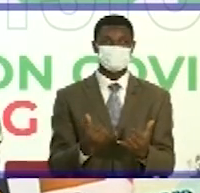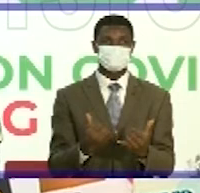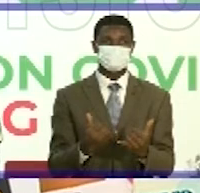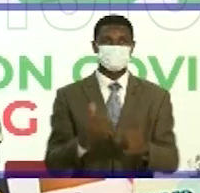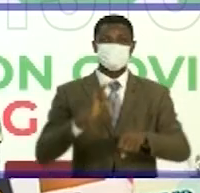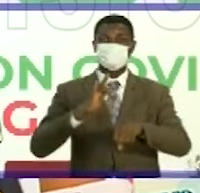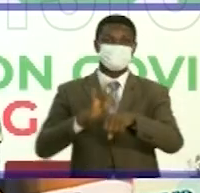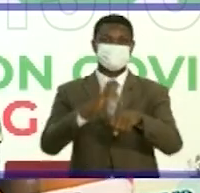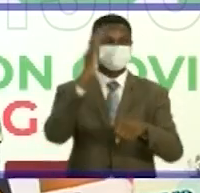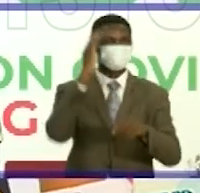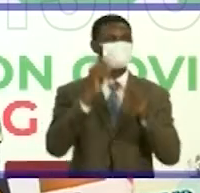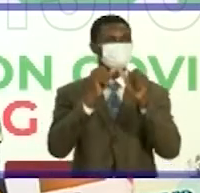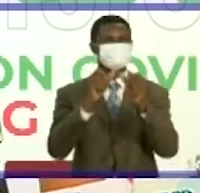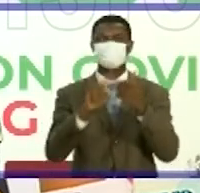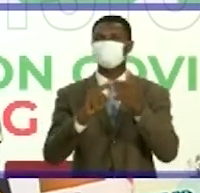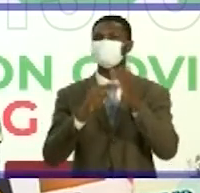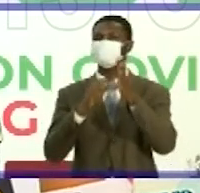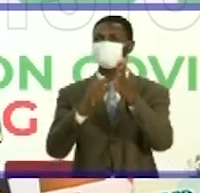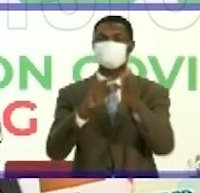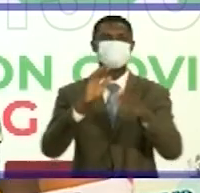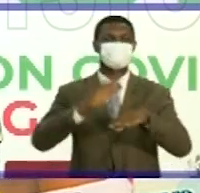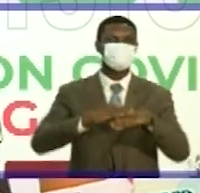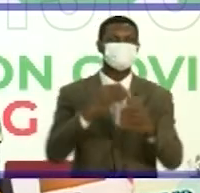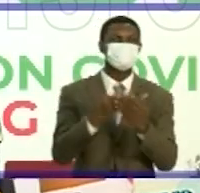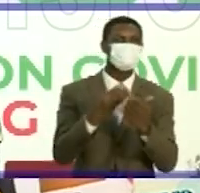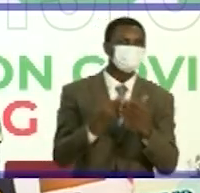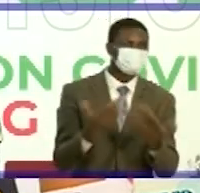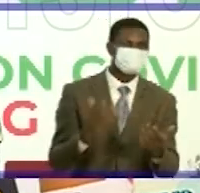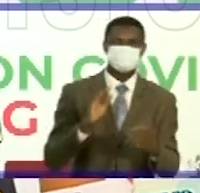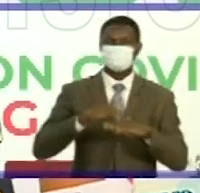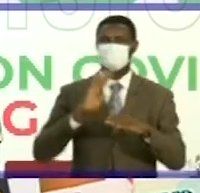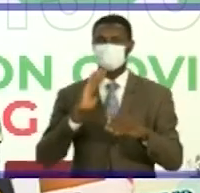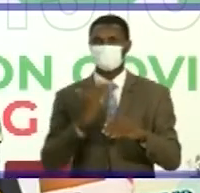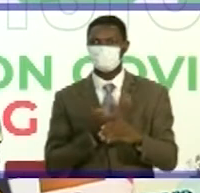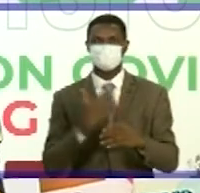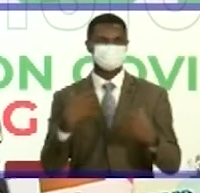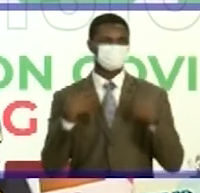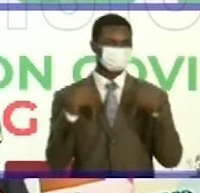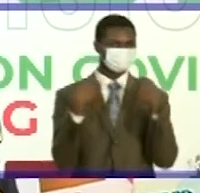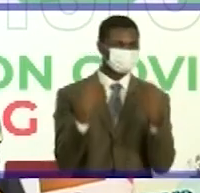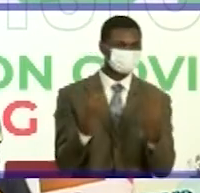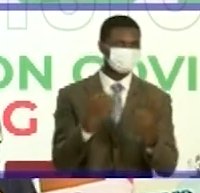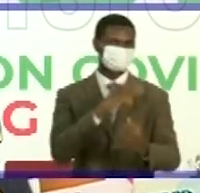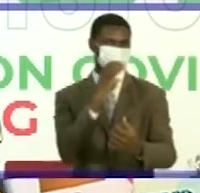to show on our earning capacities, on our abilities to live good and